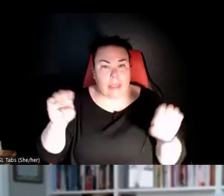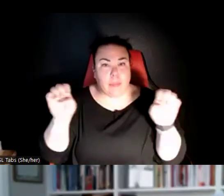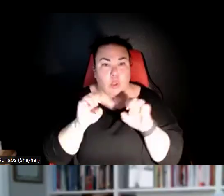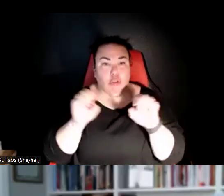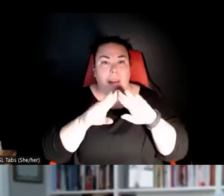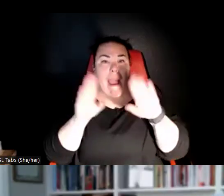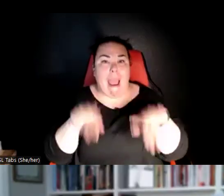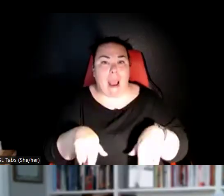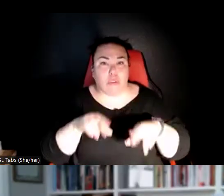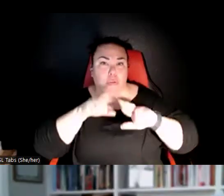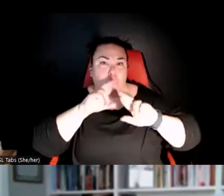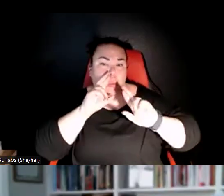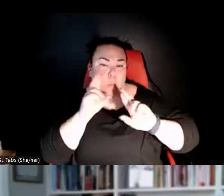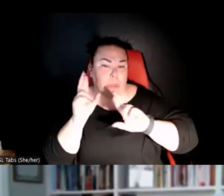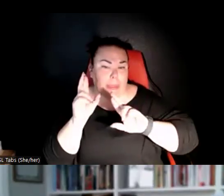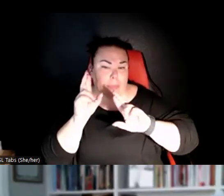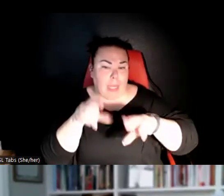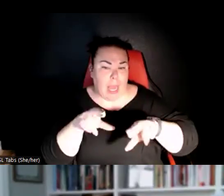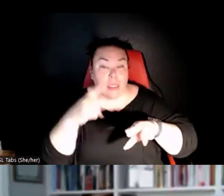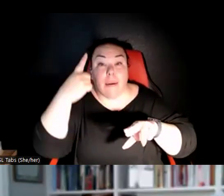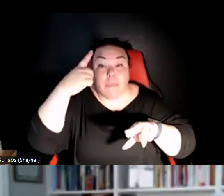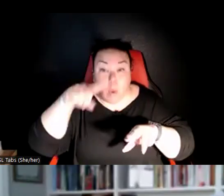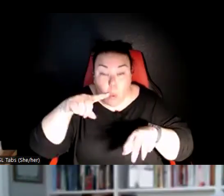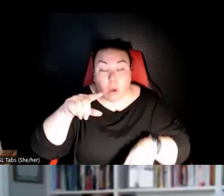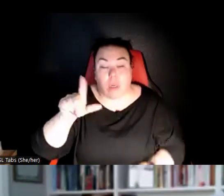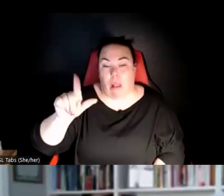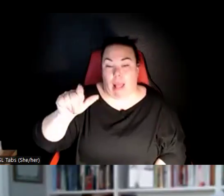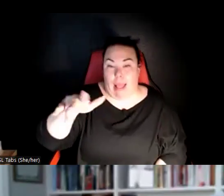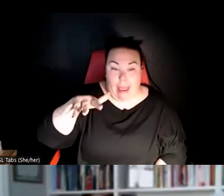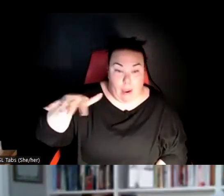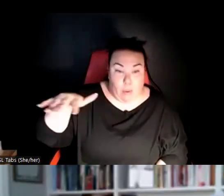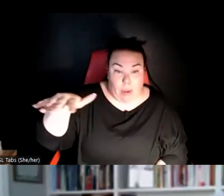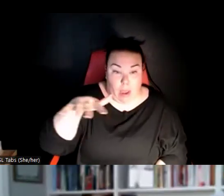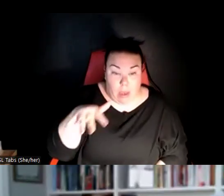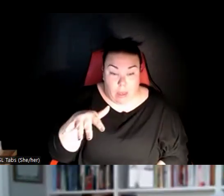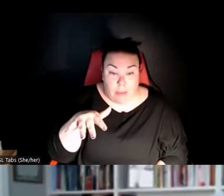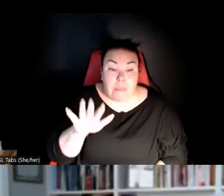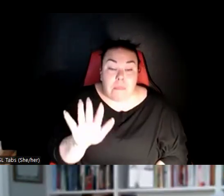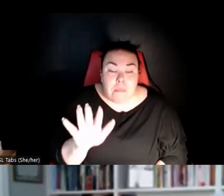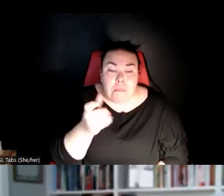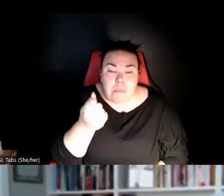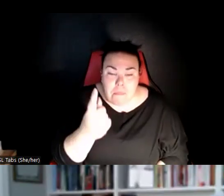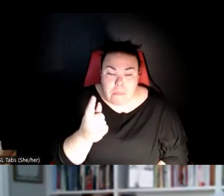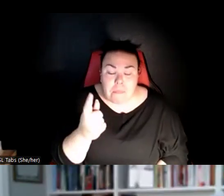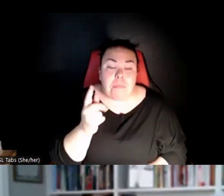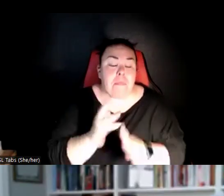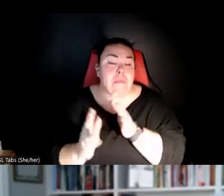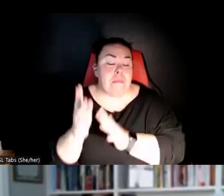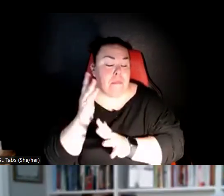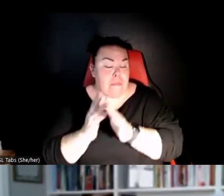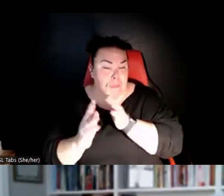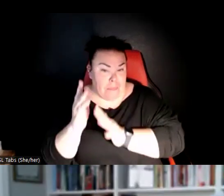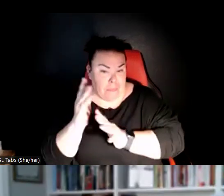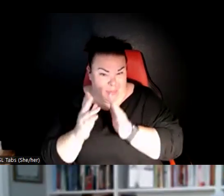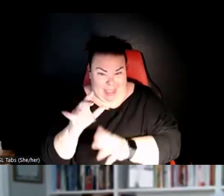response for the Los Angeles area. Now, if I can take you back in that time, or at least in Los Angeles, we were